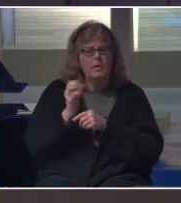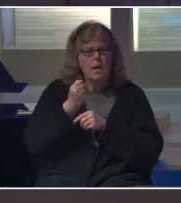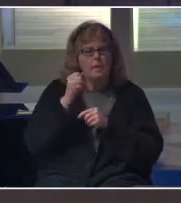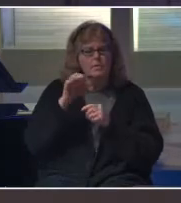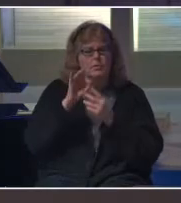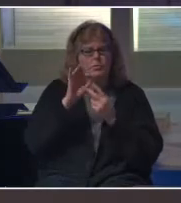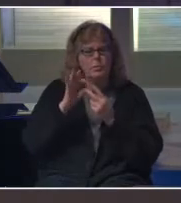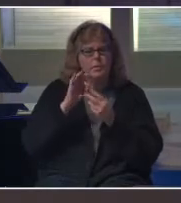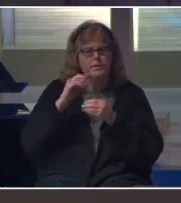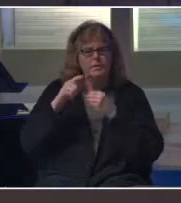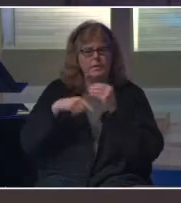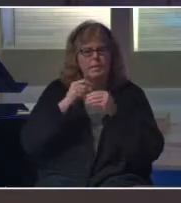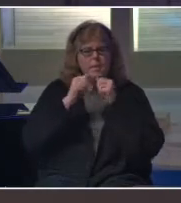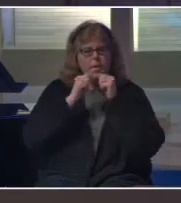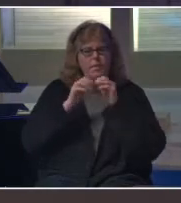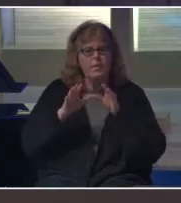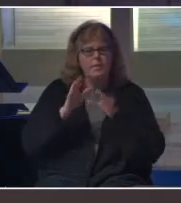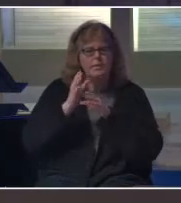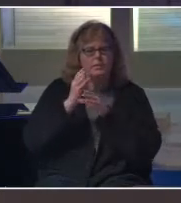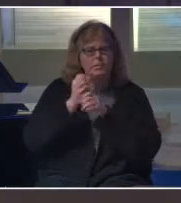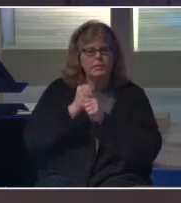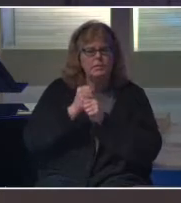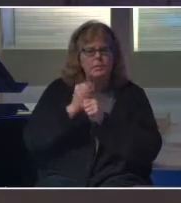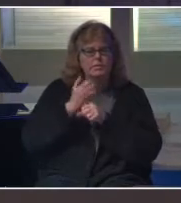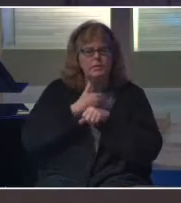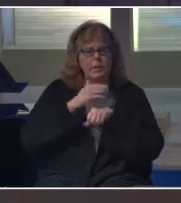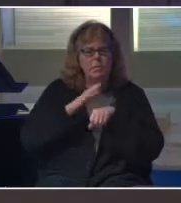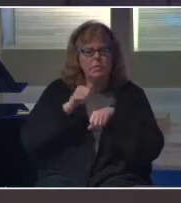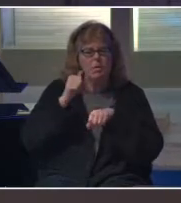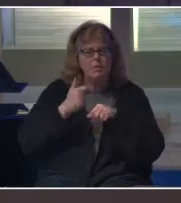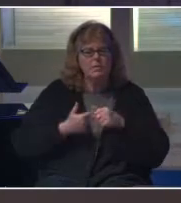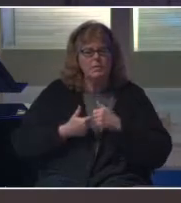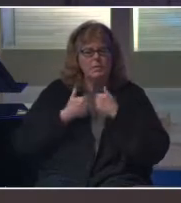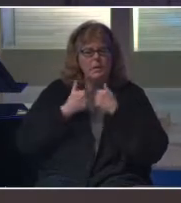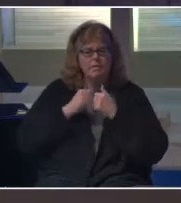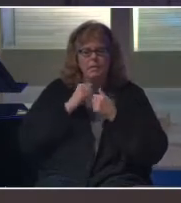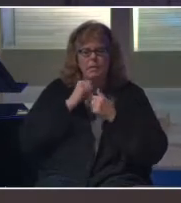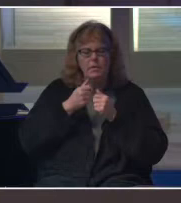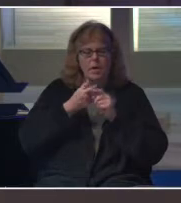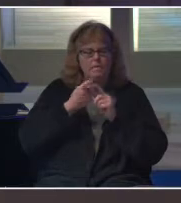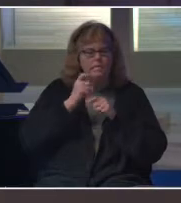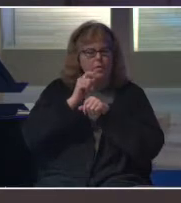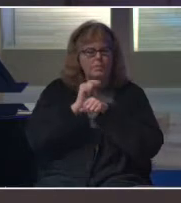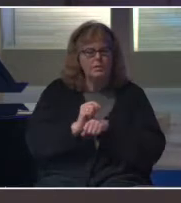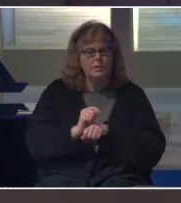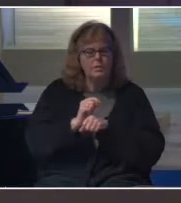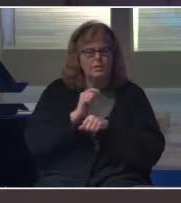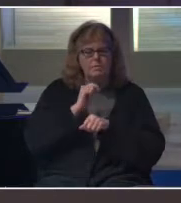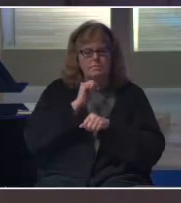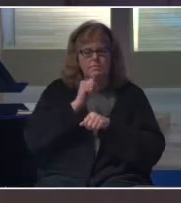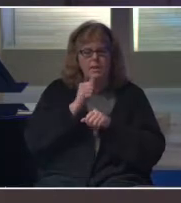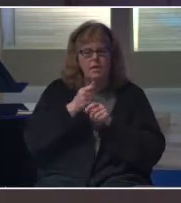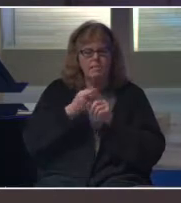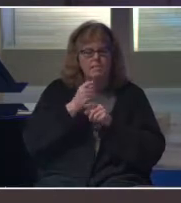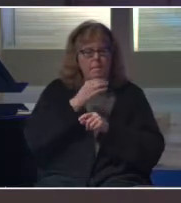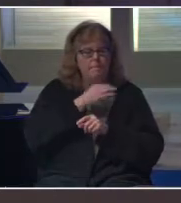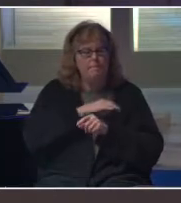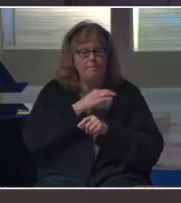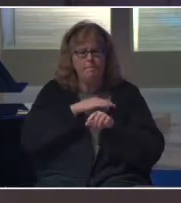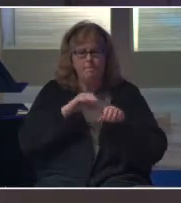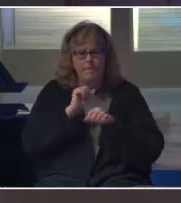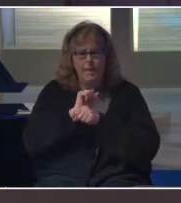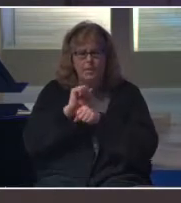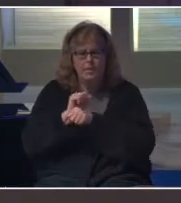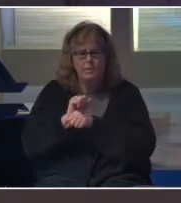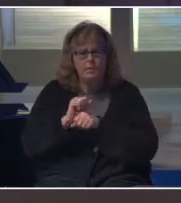choices about the blessings we receive in our callings in life are not based on tradition and not based on merit.